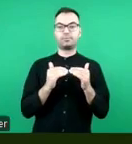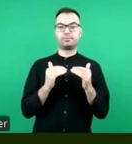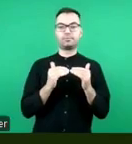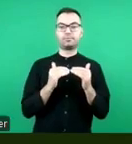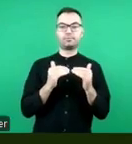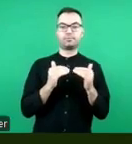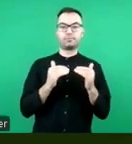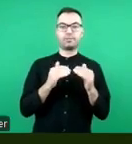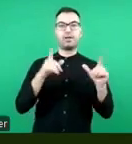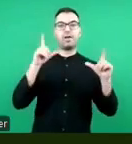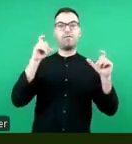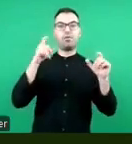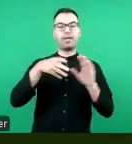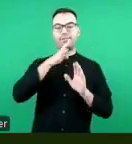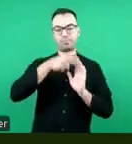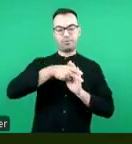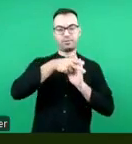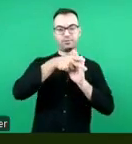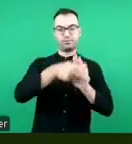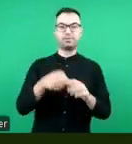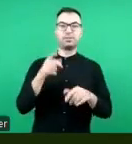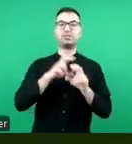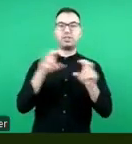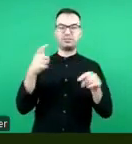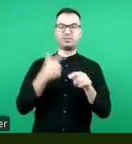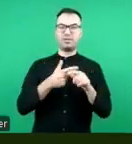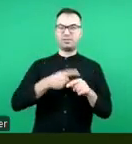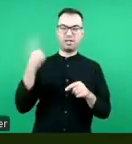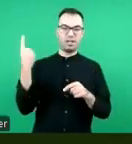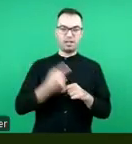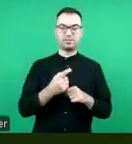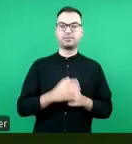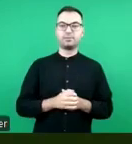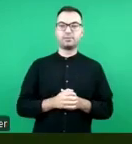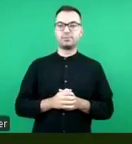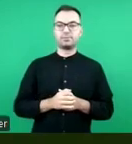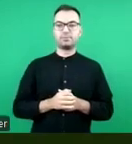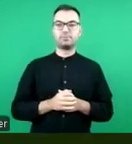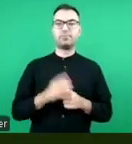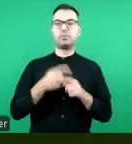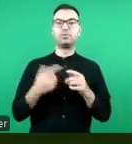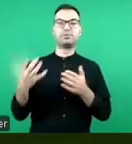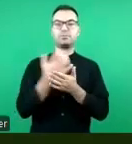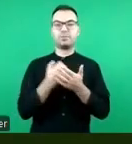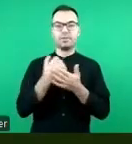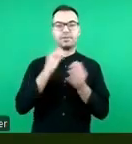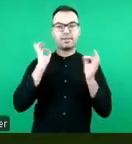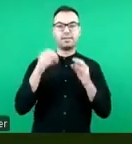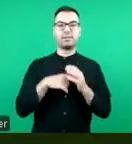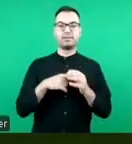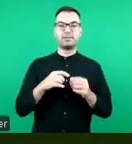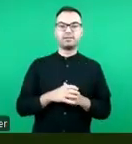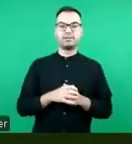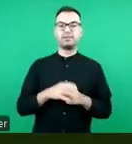aerial photography time series over 20 years together with citizen science data, collected the droppings of the capercaillie